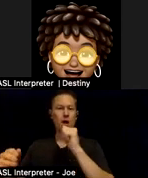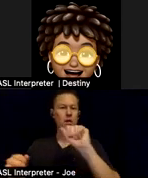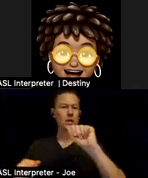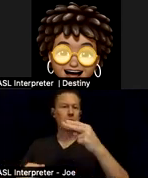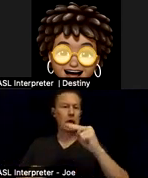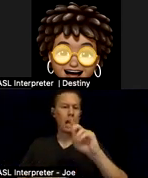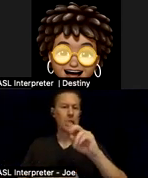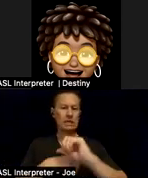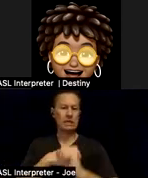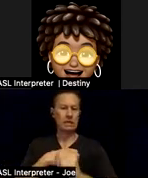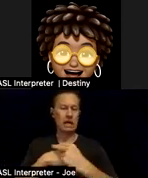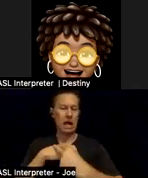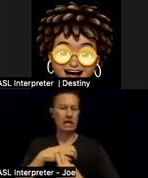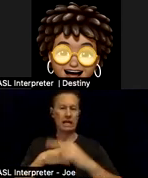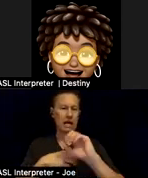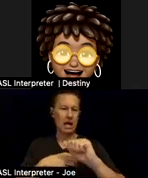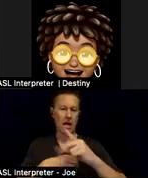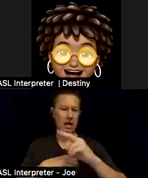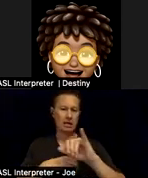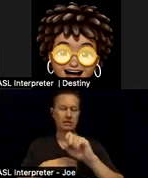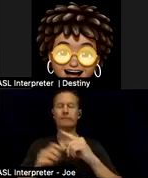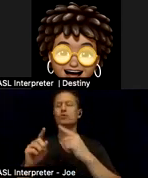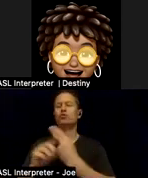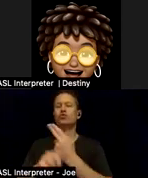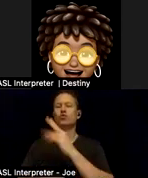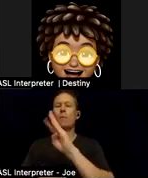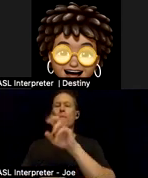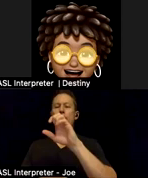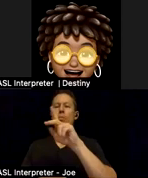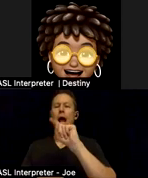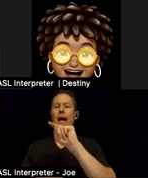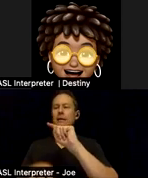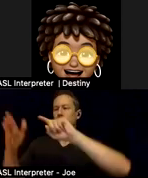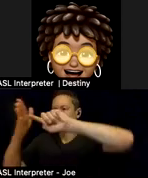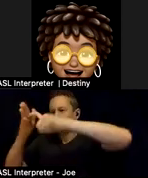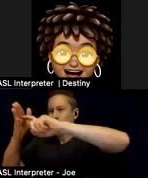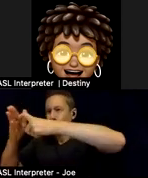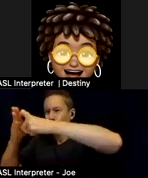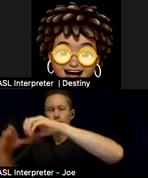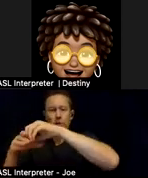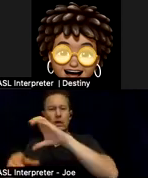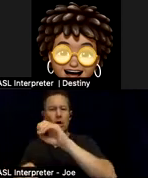attached to the wall with the bracket that came with the television and attached, in his case, directly into concrete.